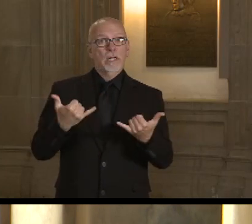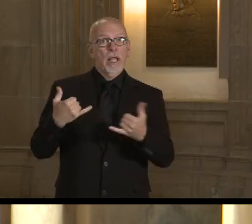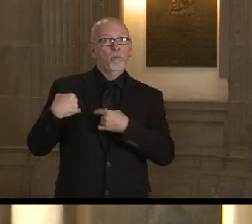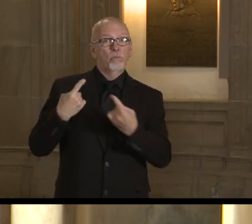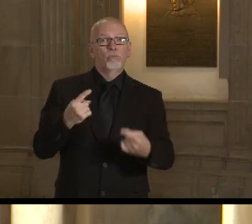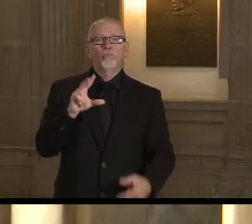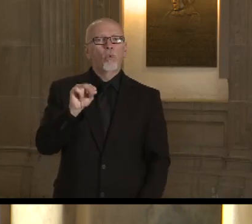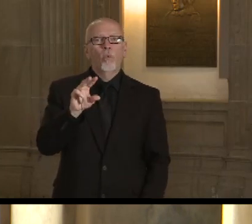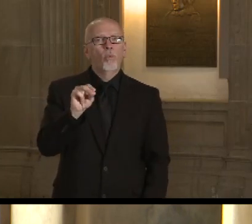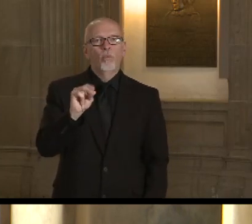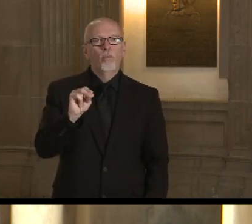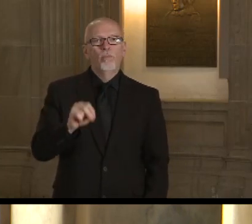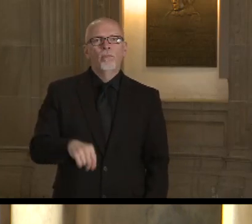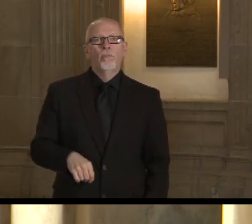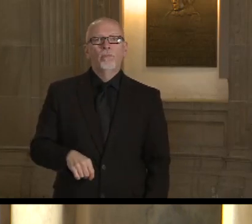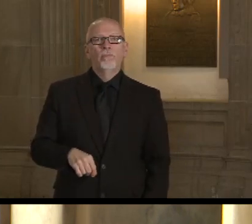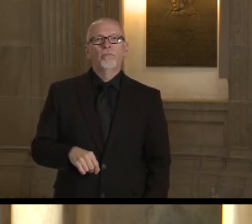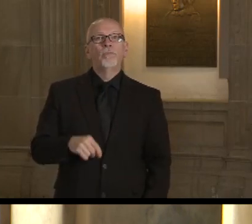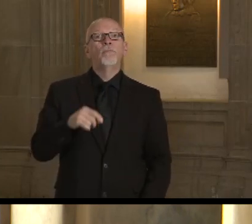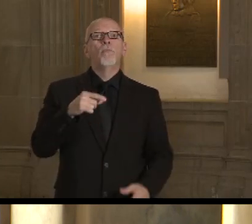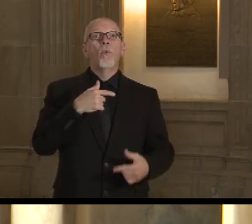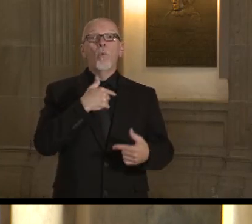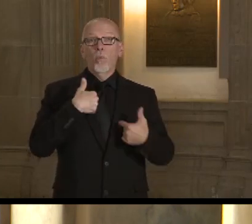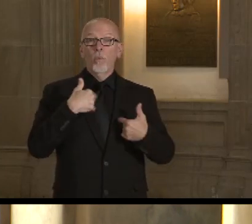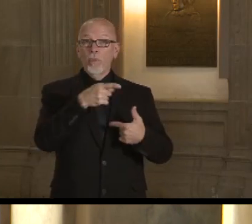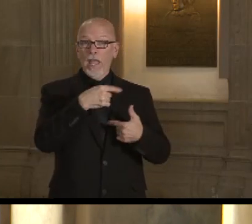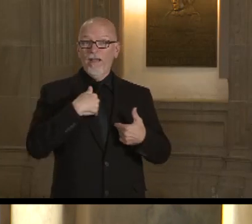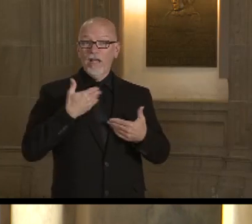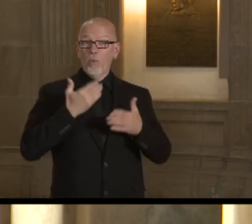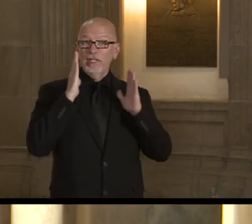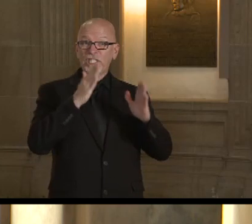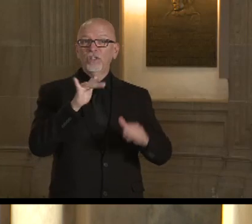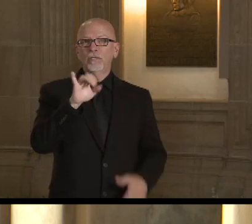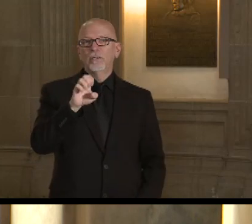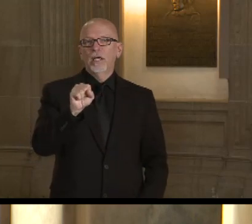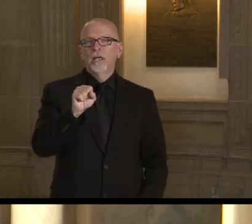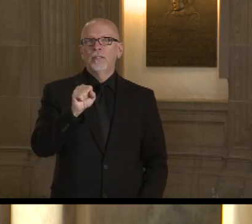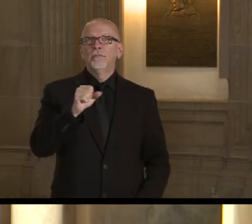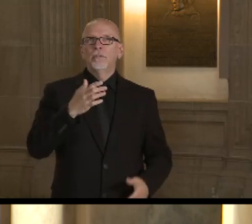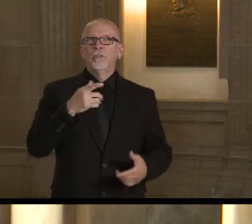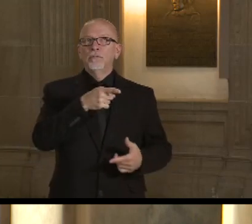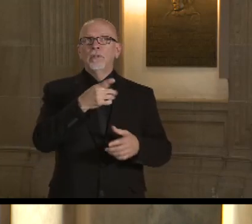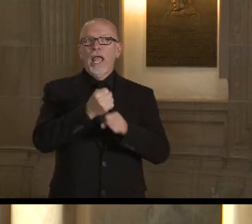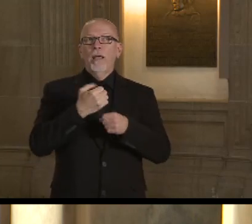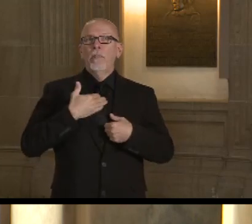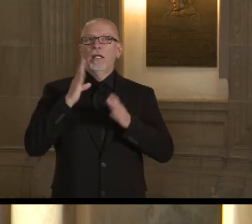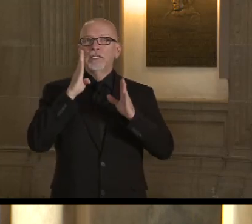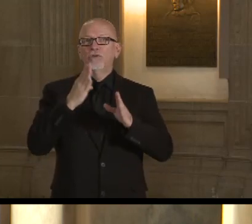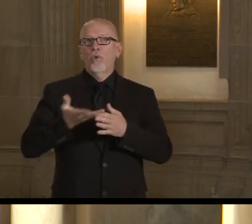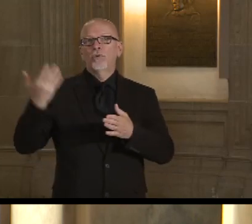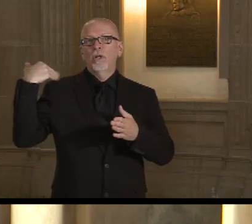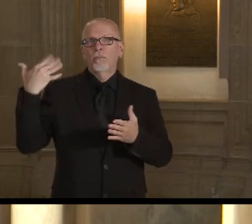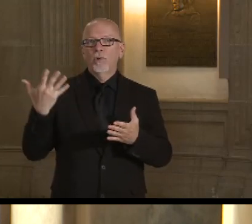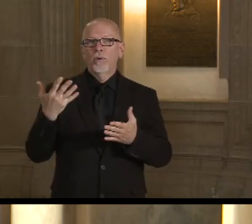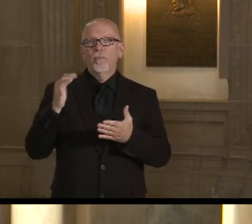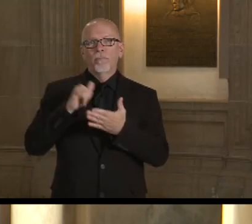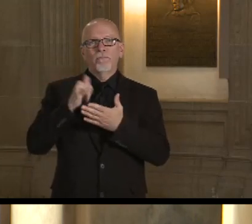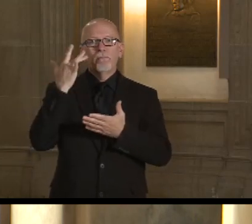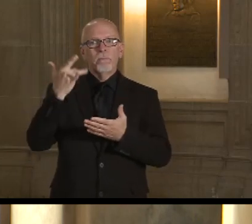No. Do they have our attention? Yes. They had my attention for a long time. Part why